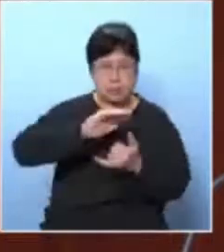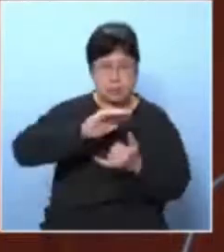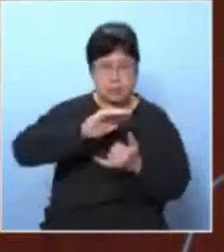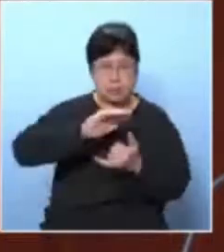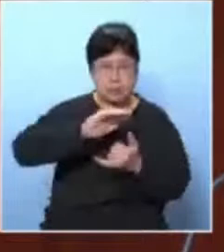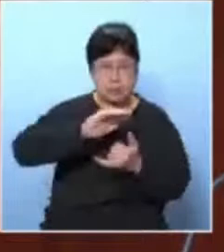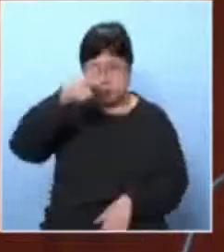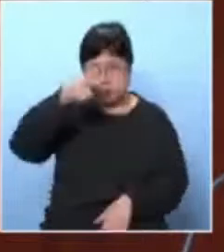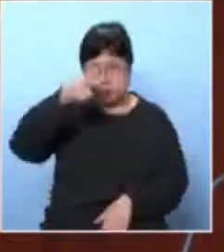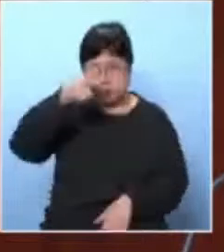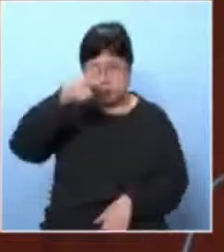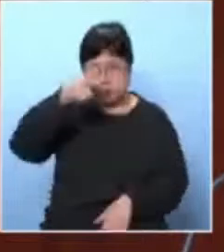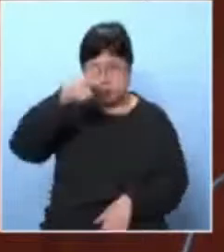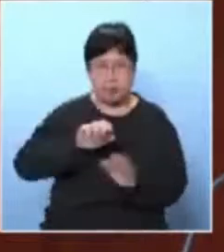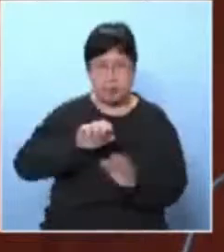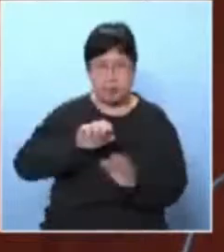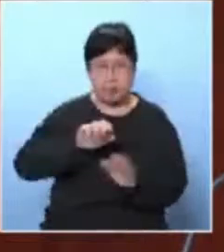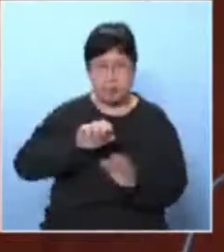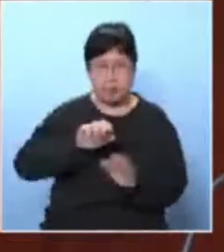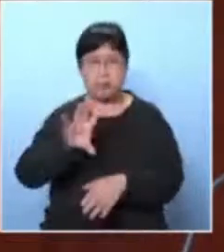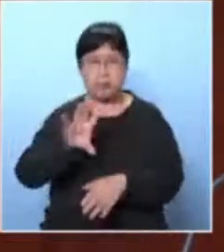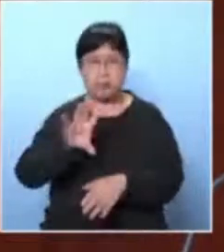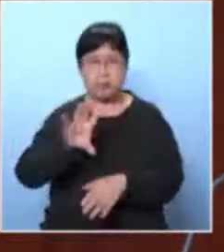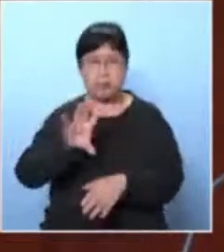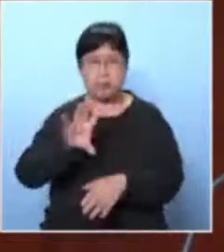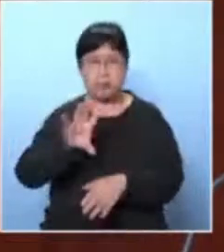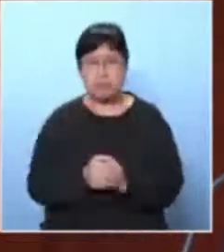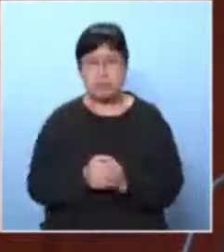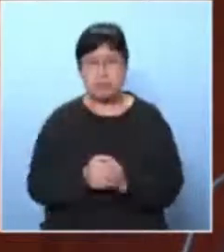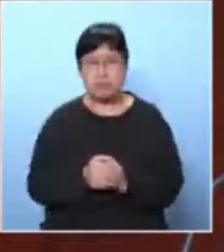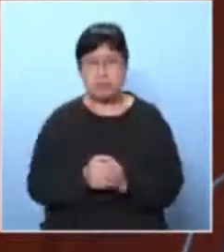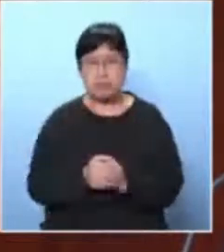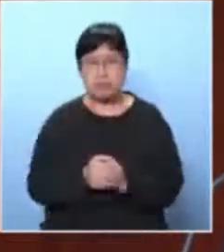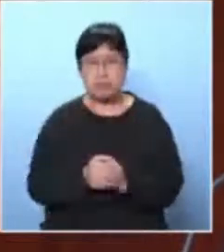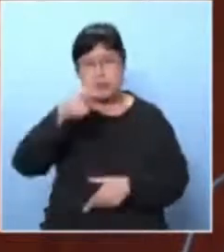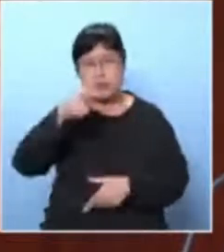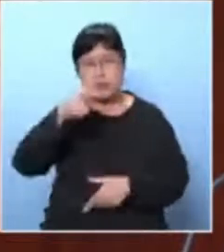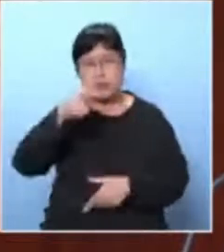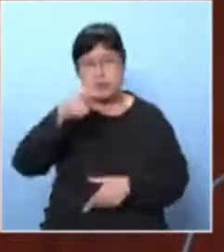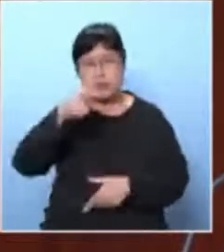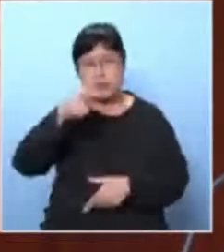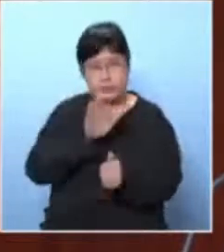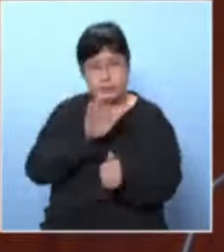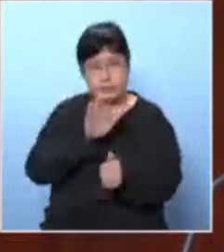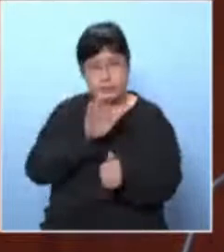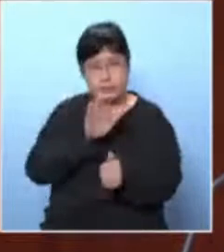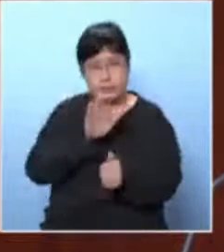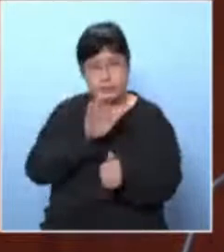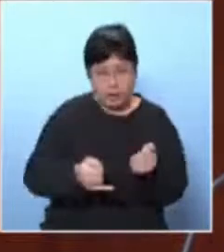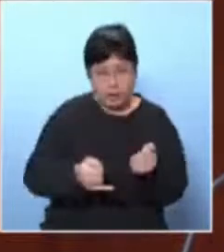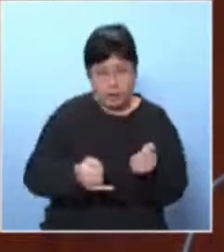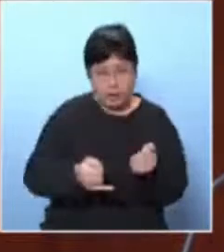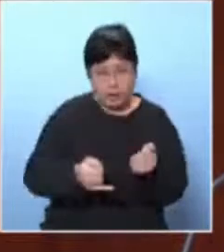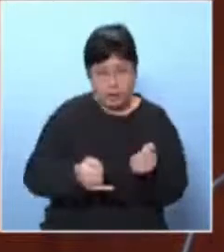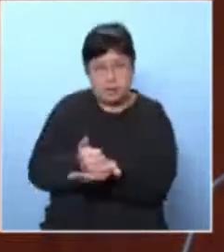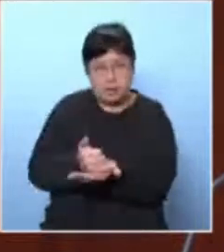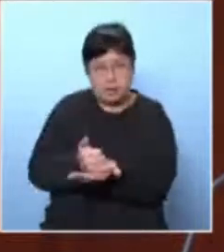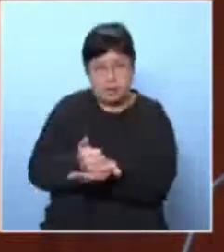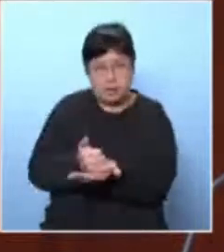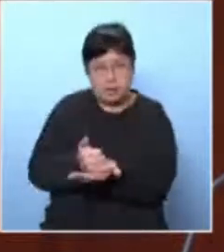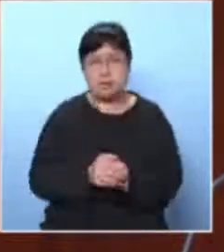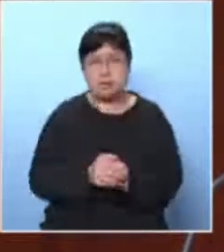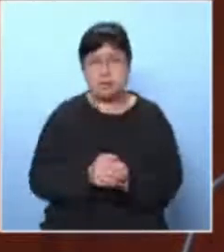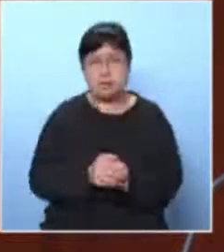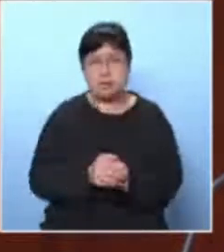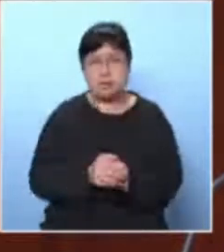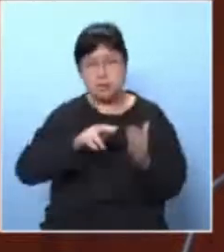regard. We will, 1. Increase the public service quota for assisted reproductive services. Over the next 5